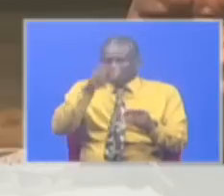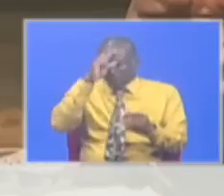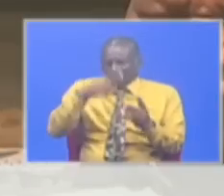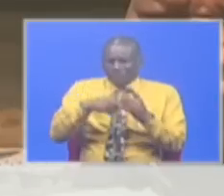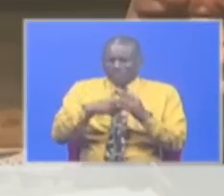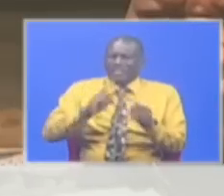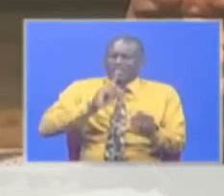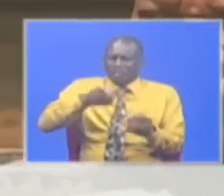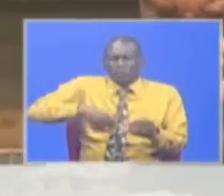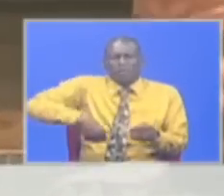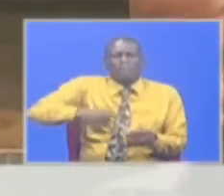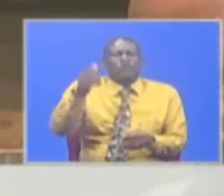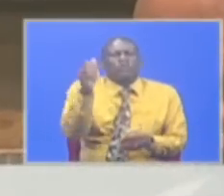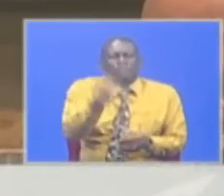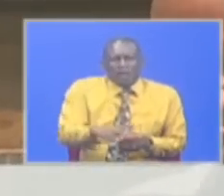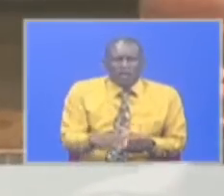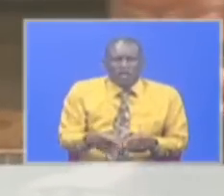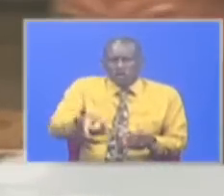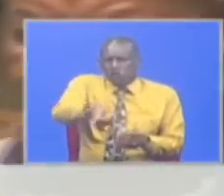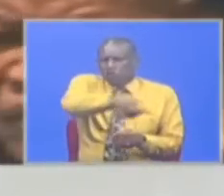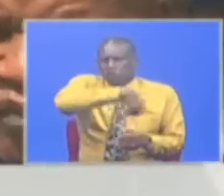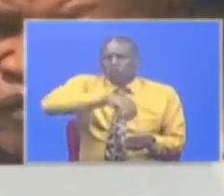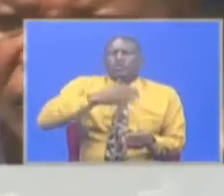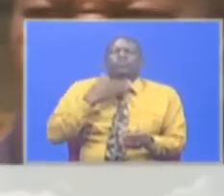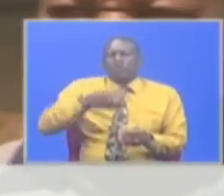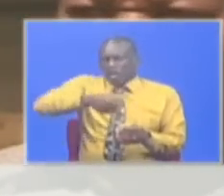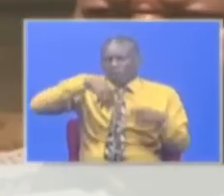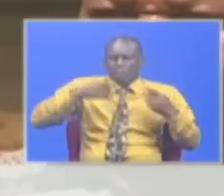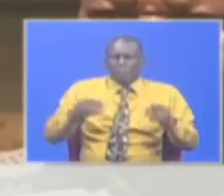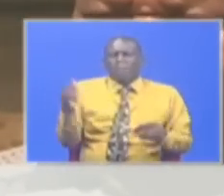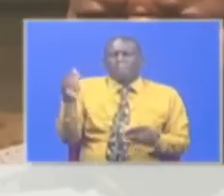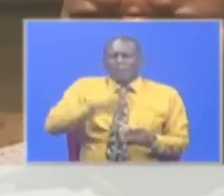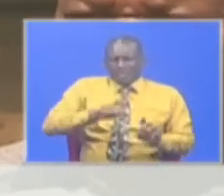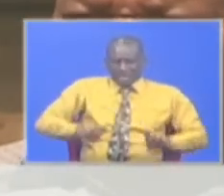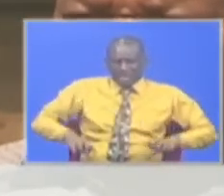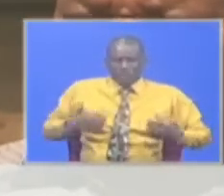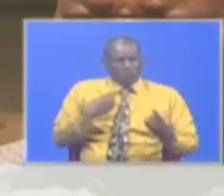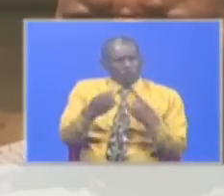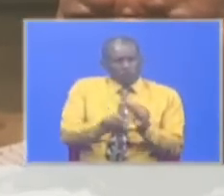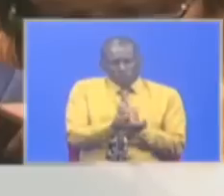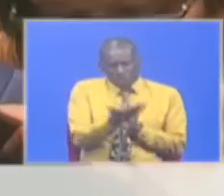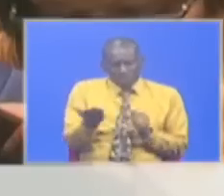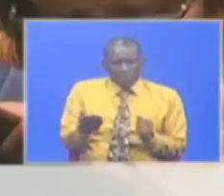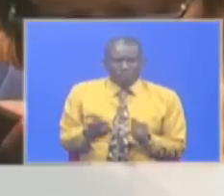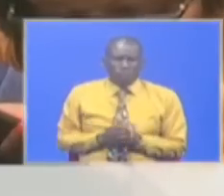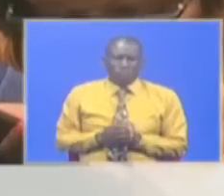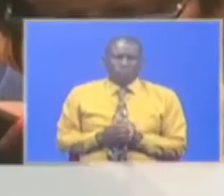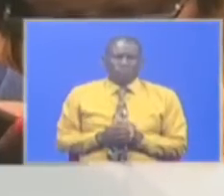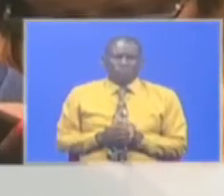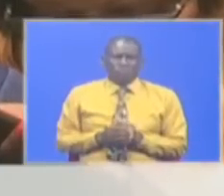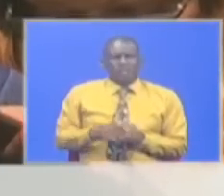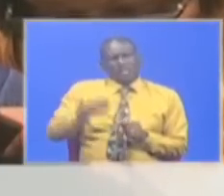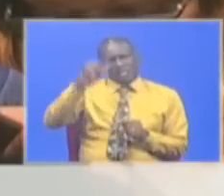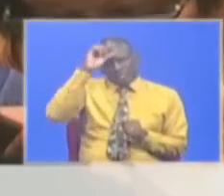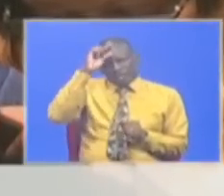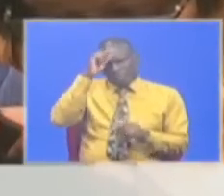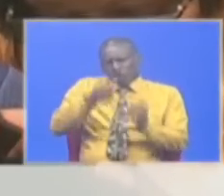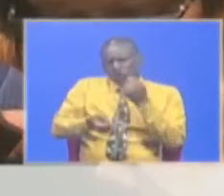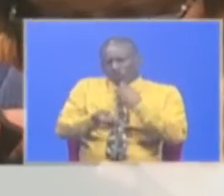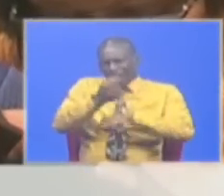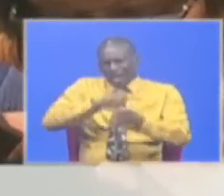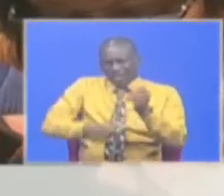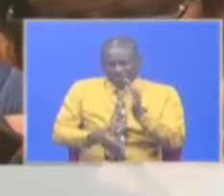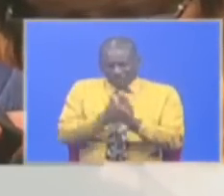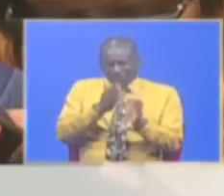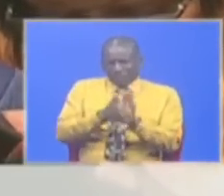compensation. We want our people back alive when we can still talk to them and hear their well. Serikali iharakishe